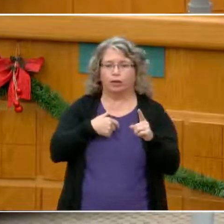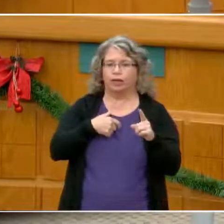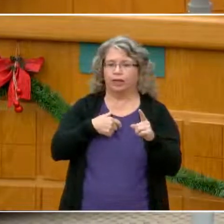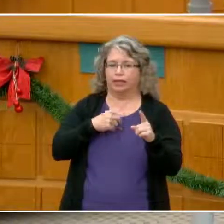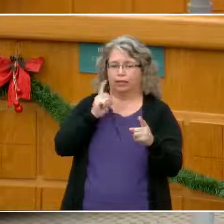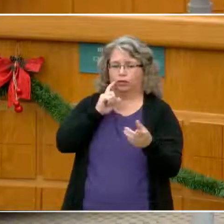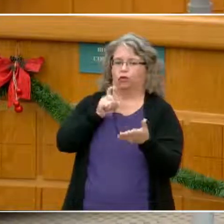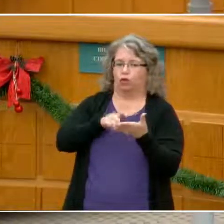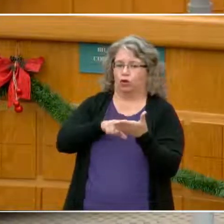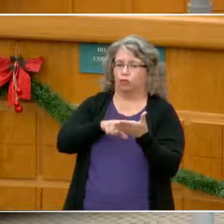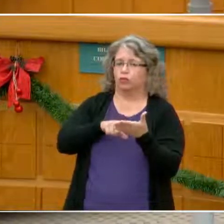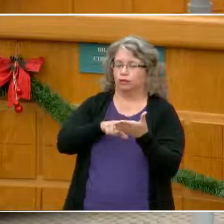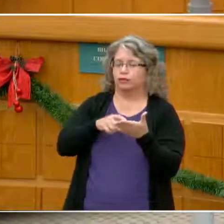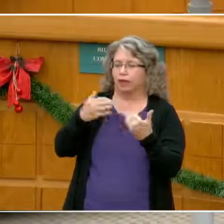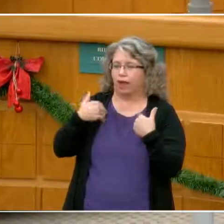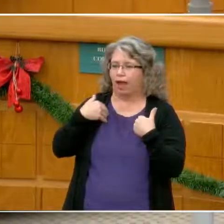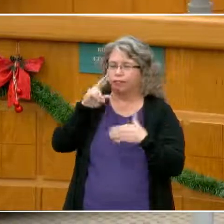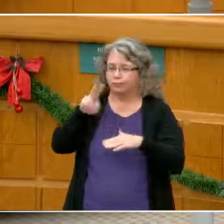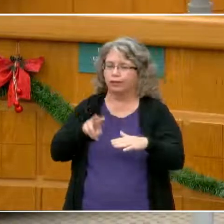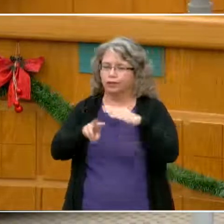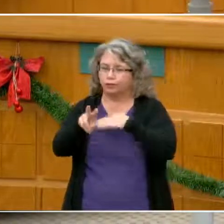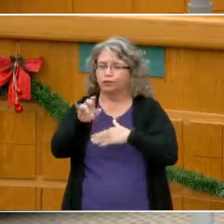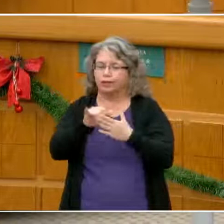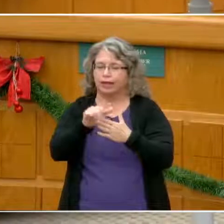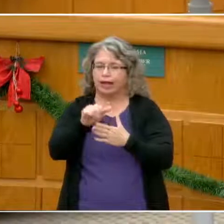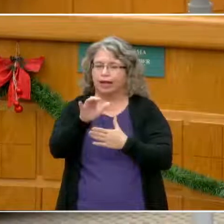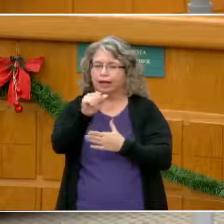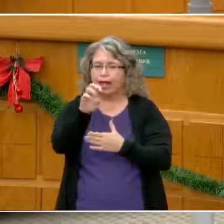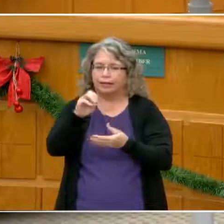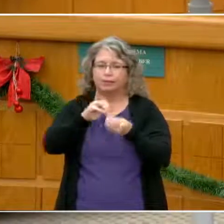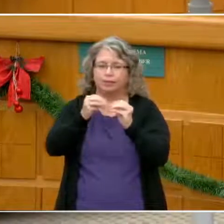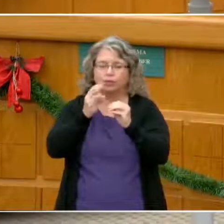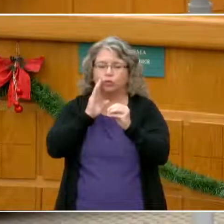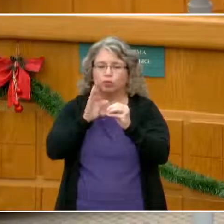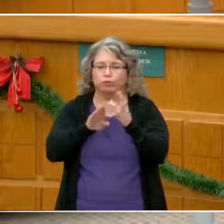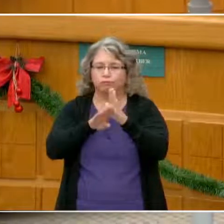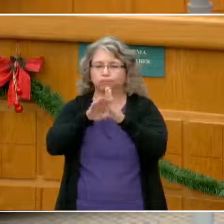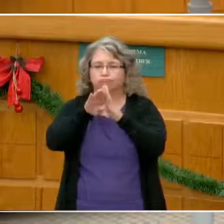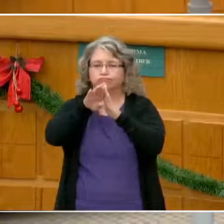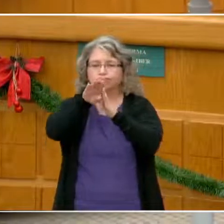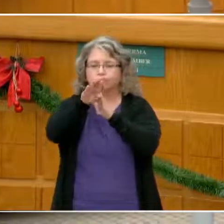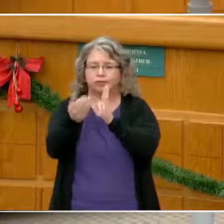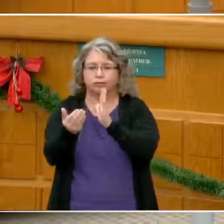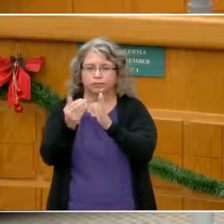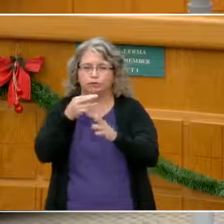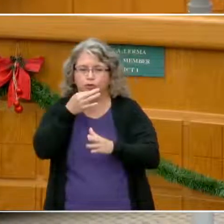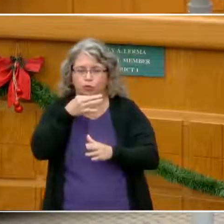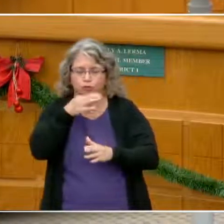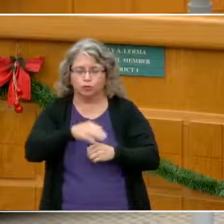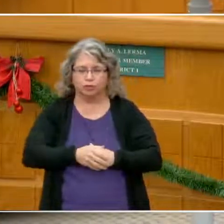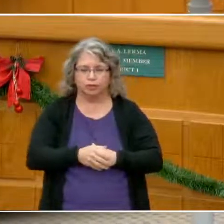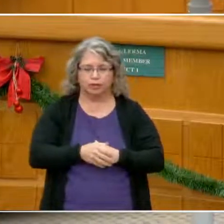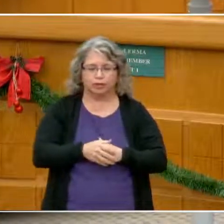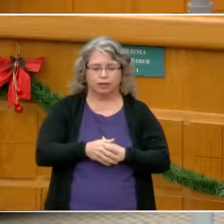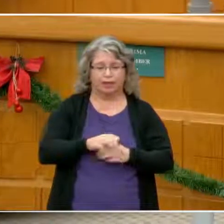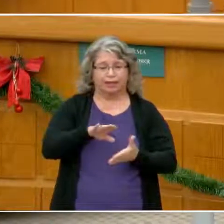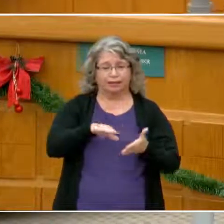climbing soon. Next slide, please. Our current deaths for the month of December is